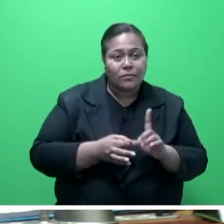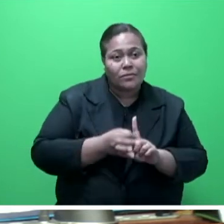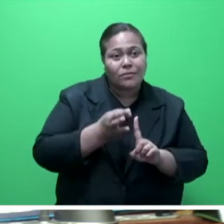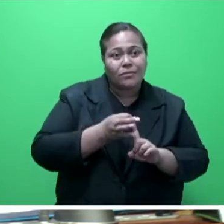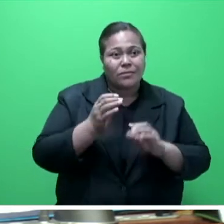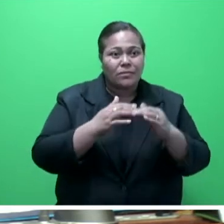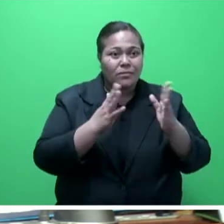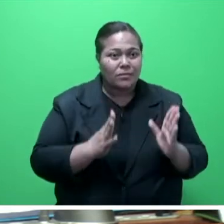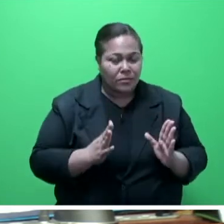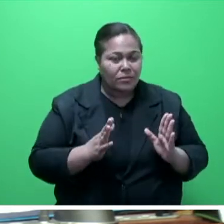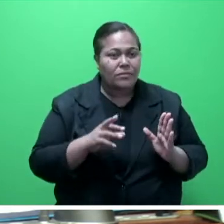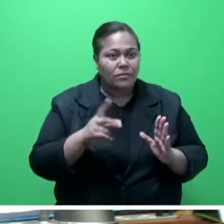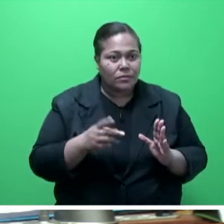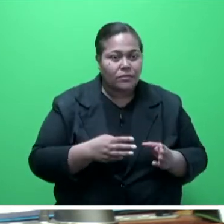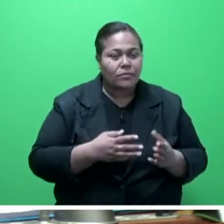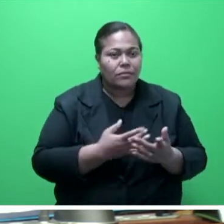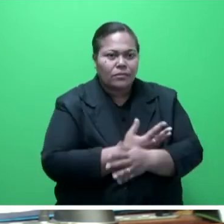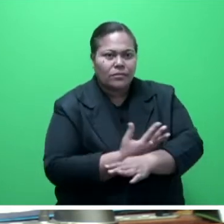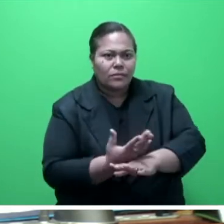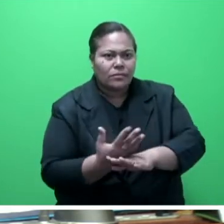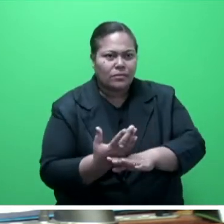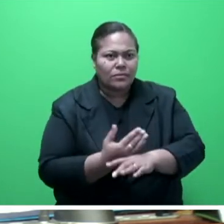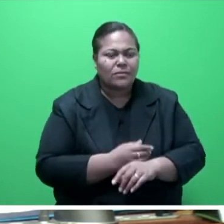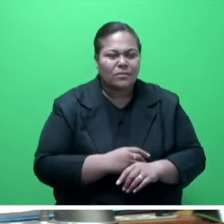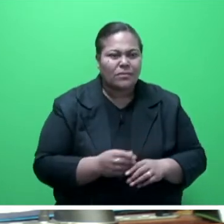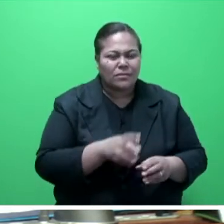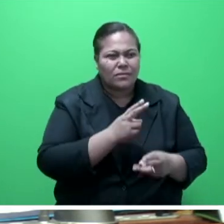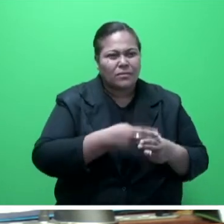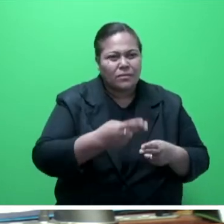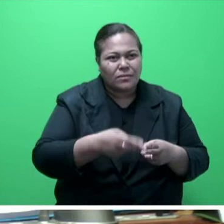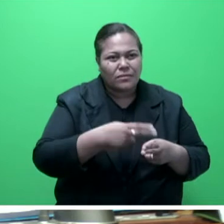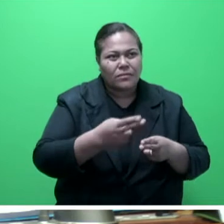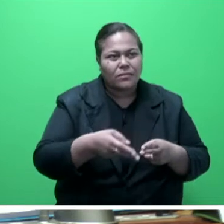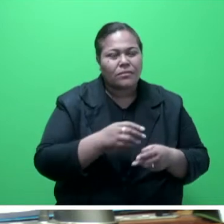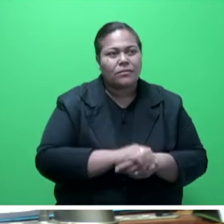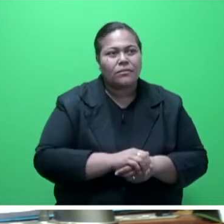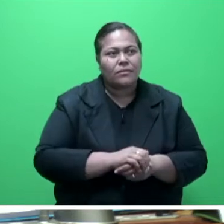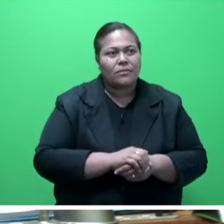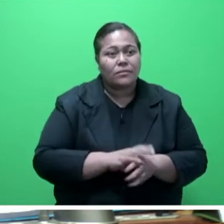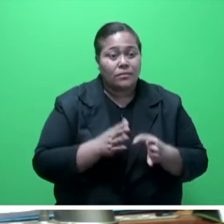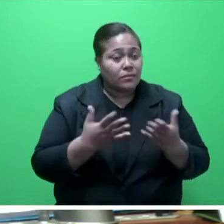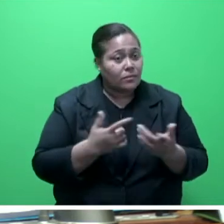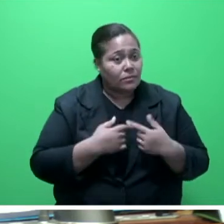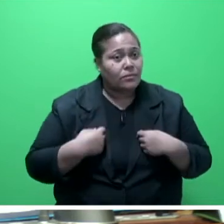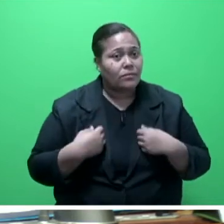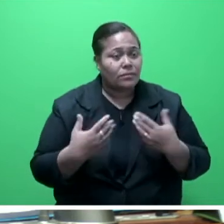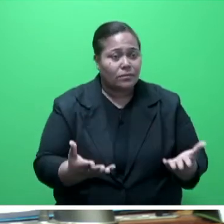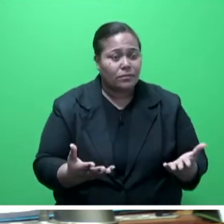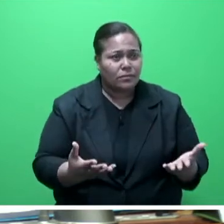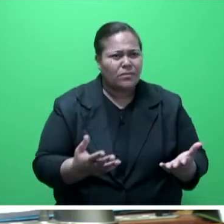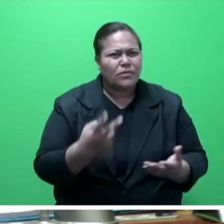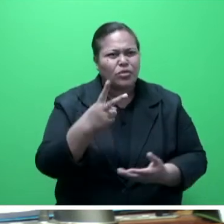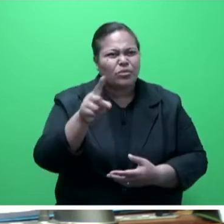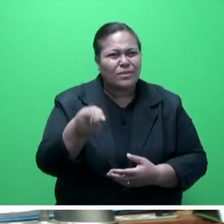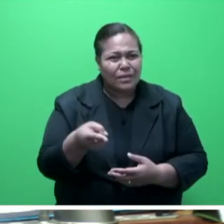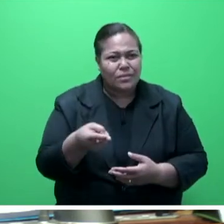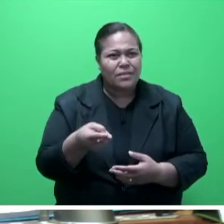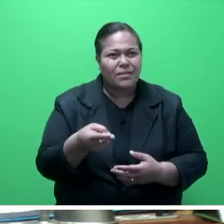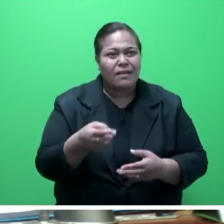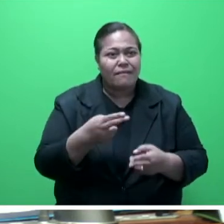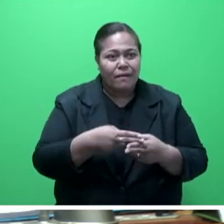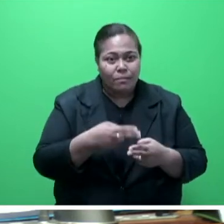pasture. As of now, we probably have provided junco planting material to about 2,000 farms in Fiji, just over the